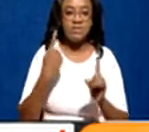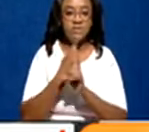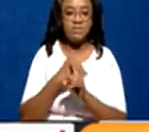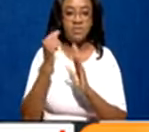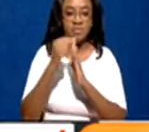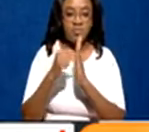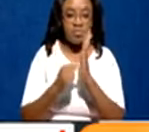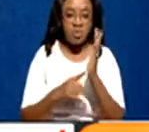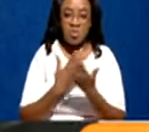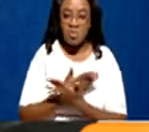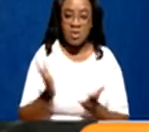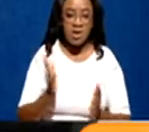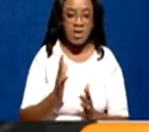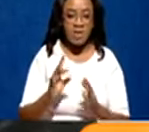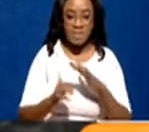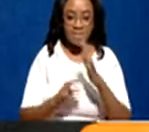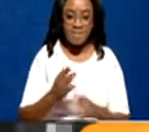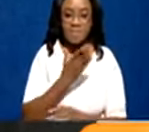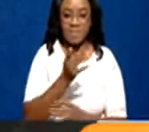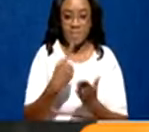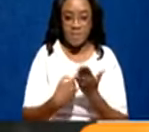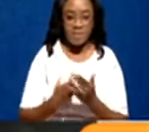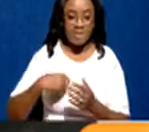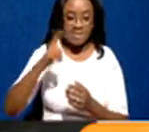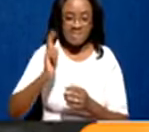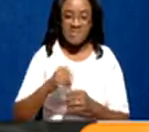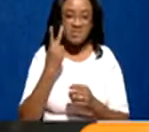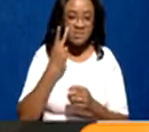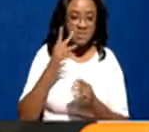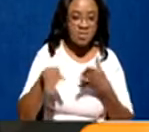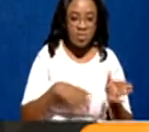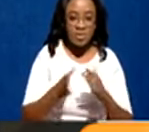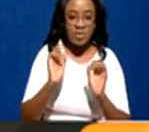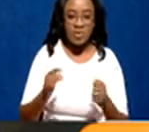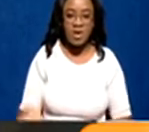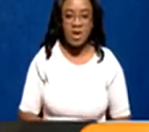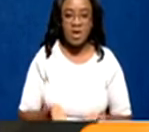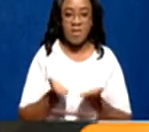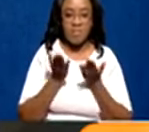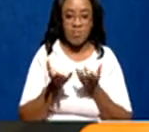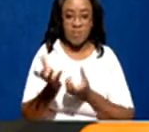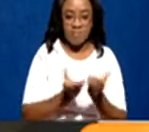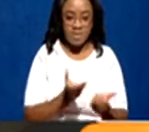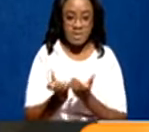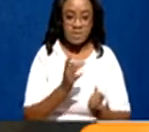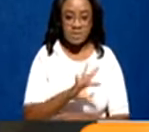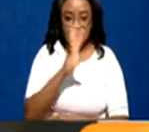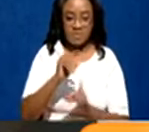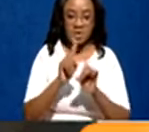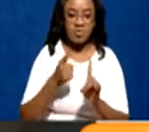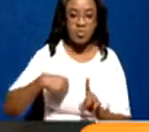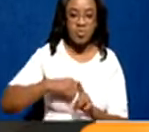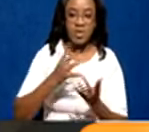the ministers meet, that please, we need to open up the markets, we need to improve intra-Africa trade, and we need to